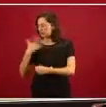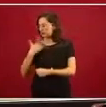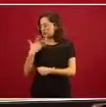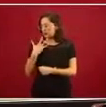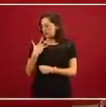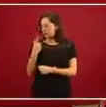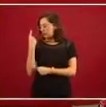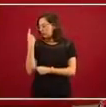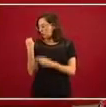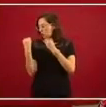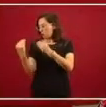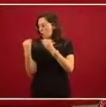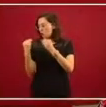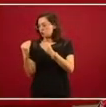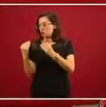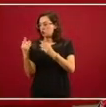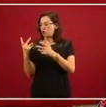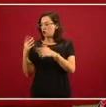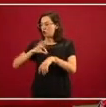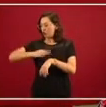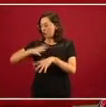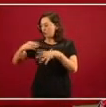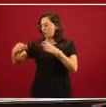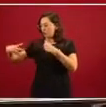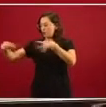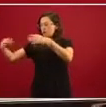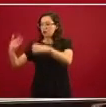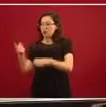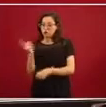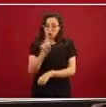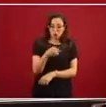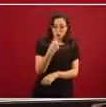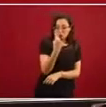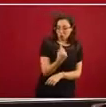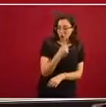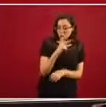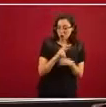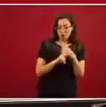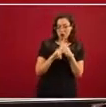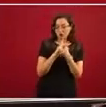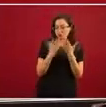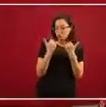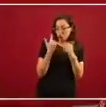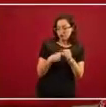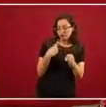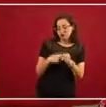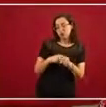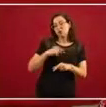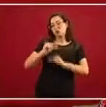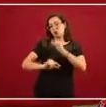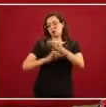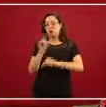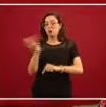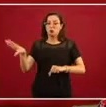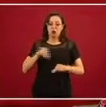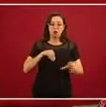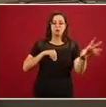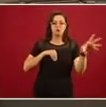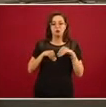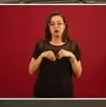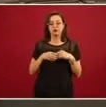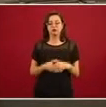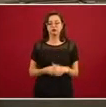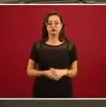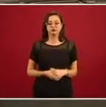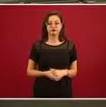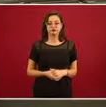is similar to what happens between countries. Sometimes there were countries at some point that had